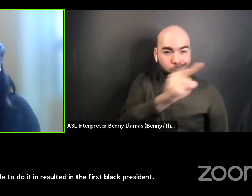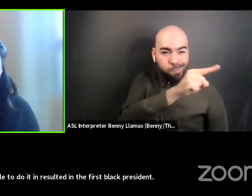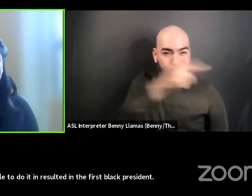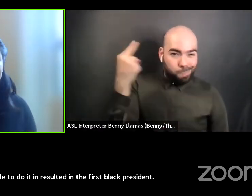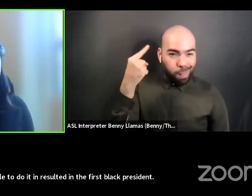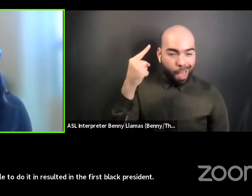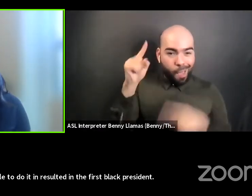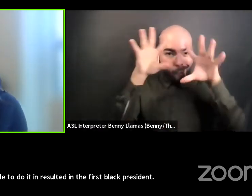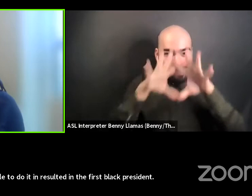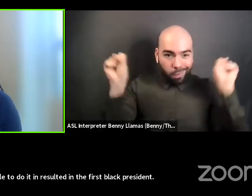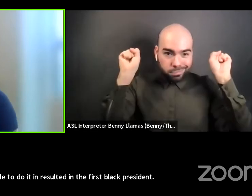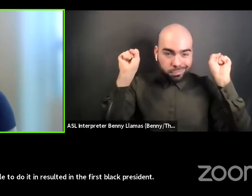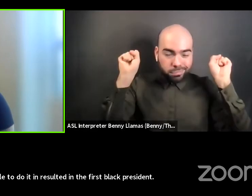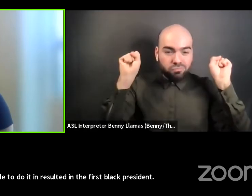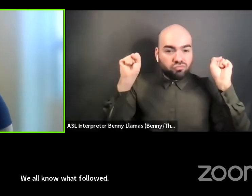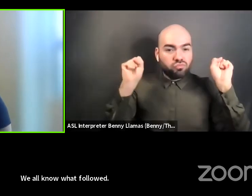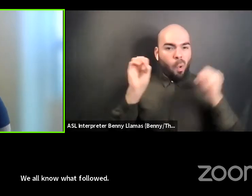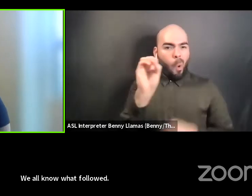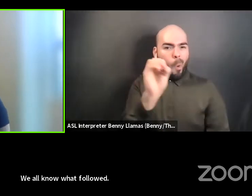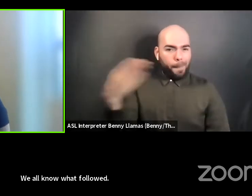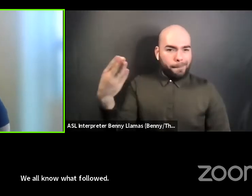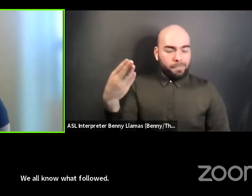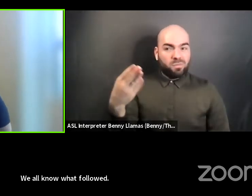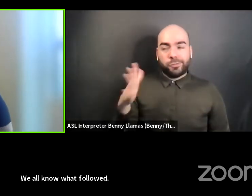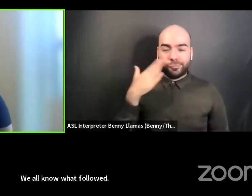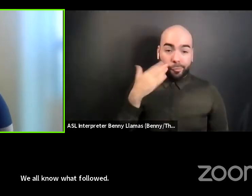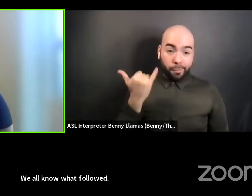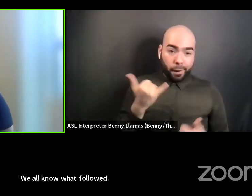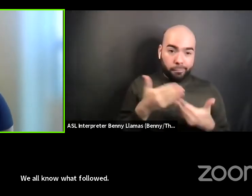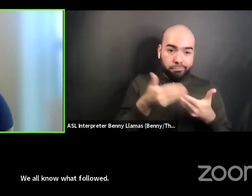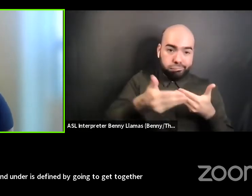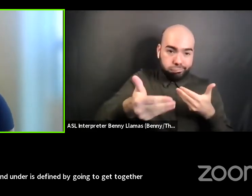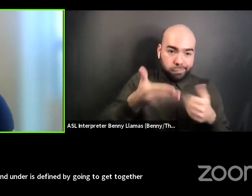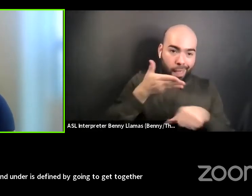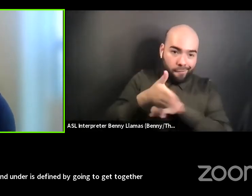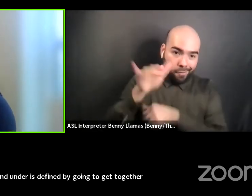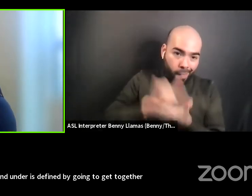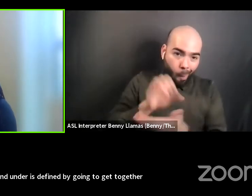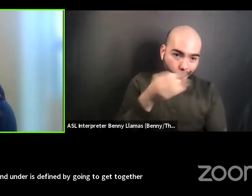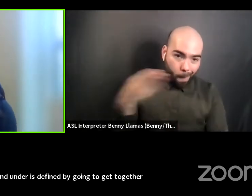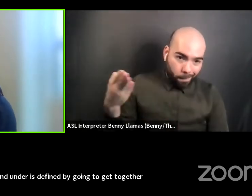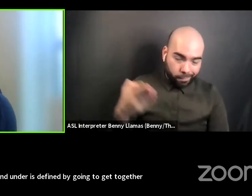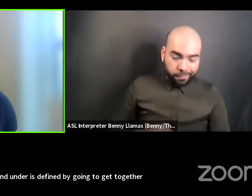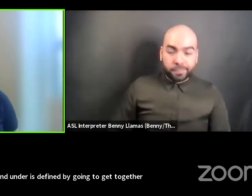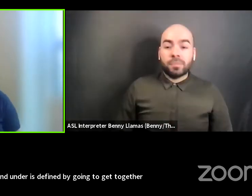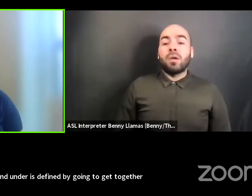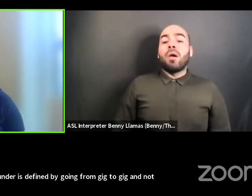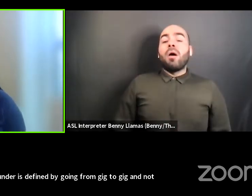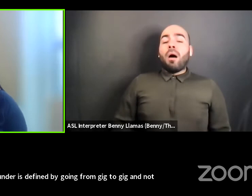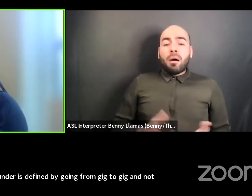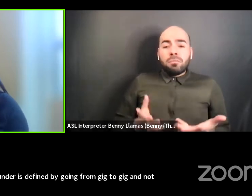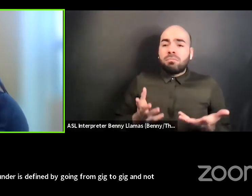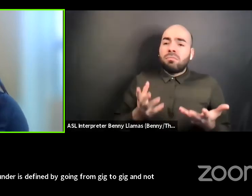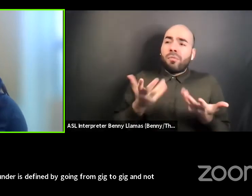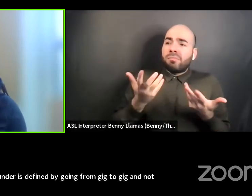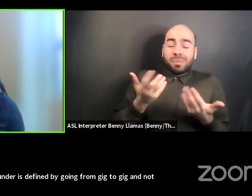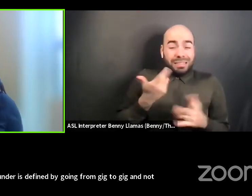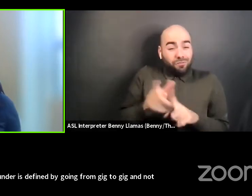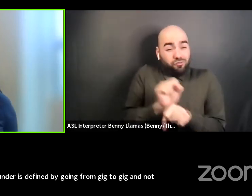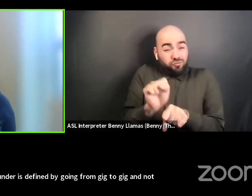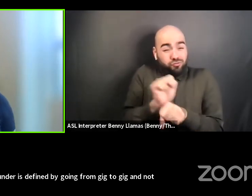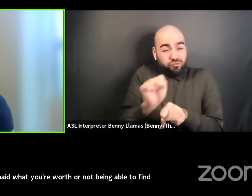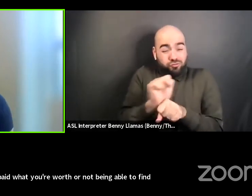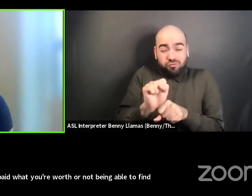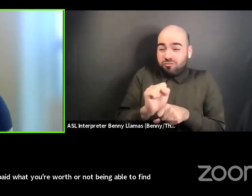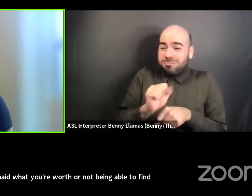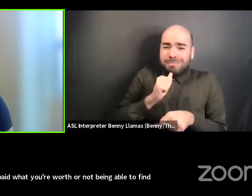followed. 30 and under is defined by going from gig to gig, not being paid what you're worth, or not being able to find a job because the